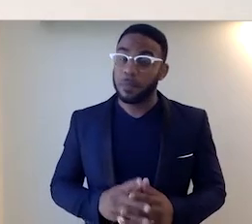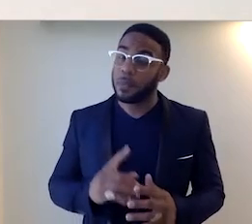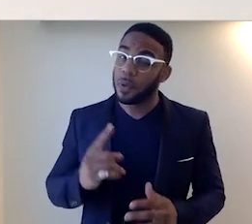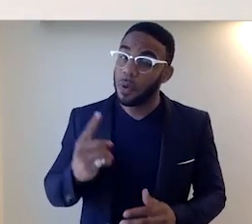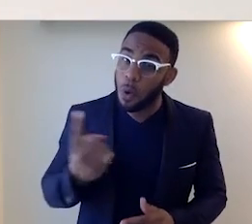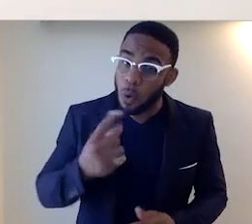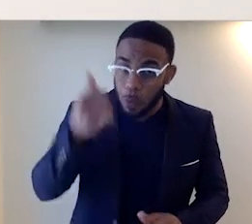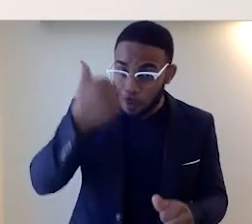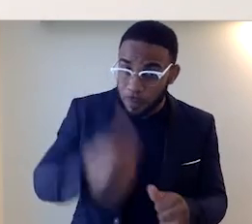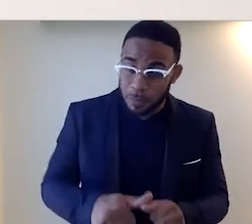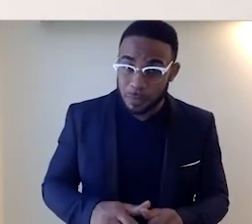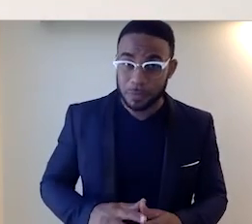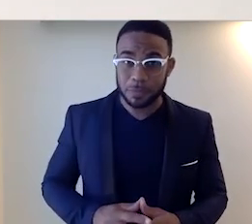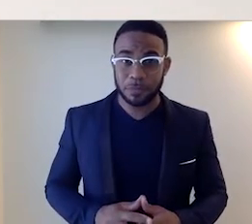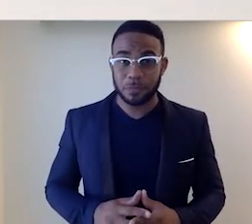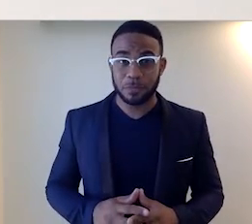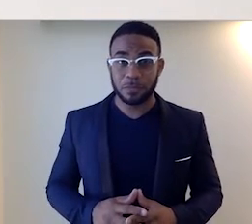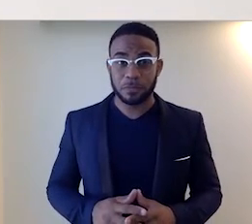always remember,